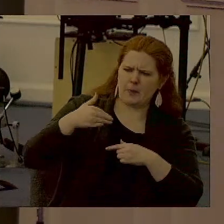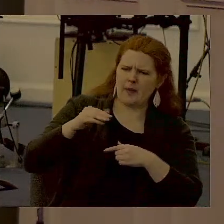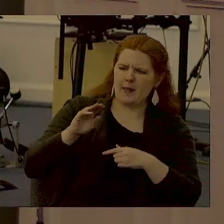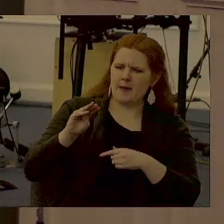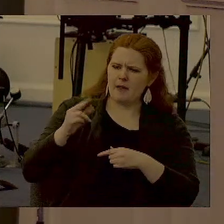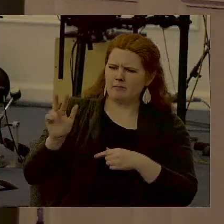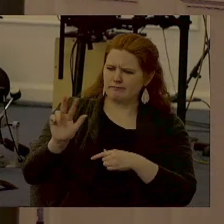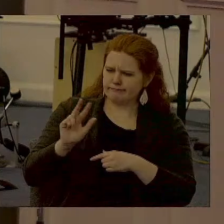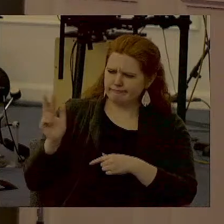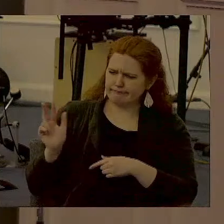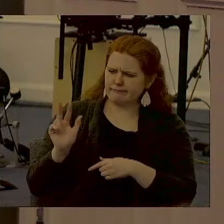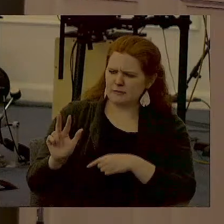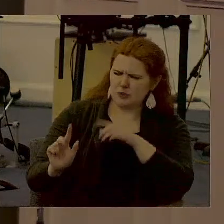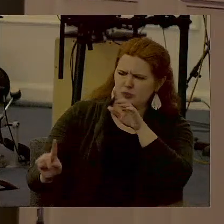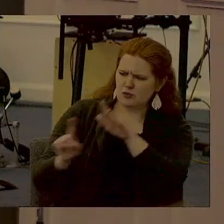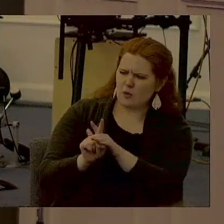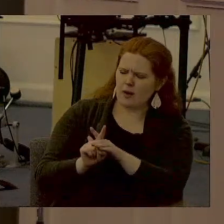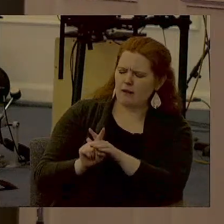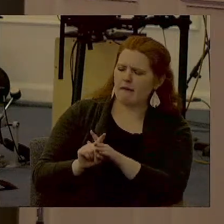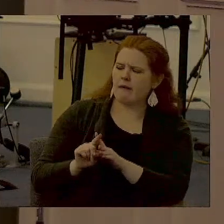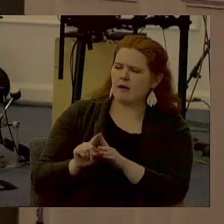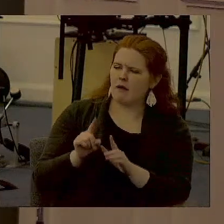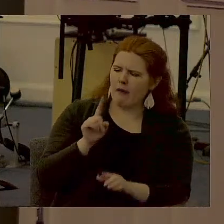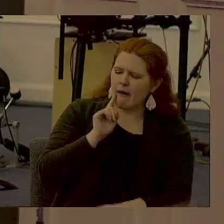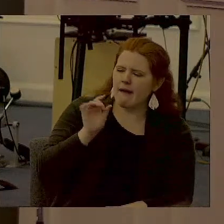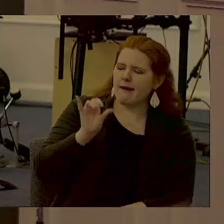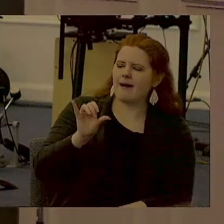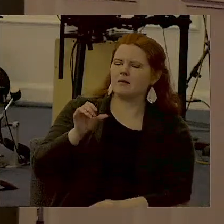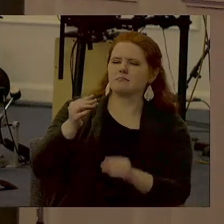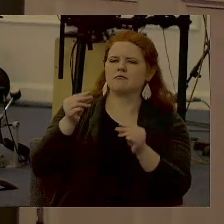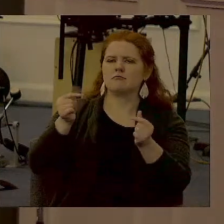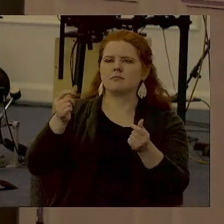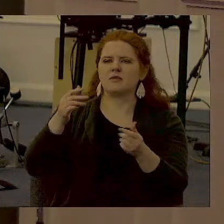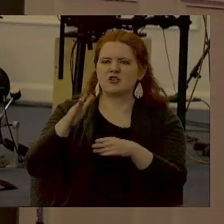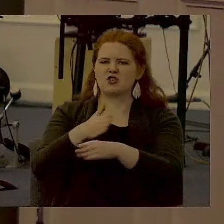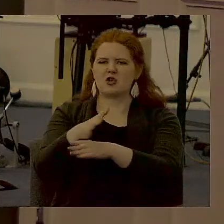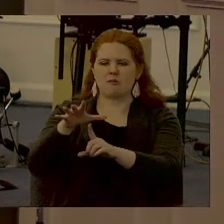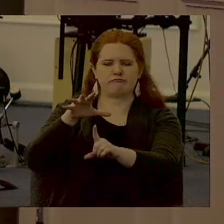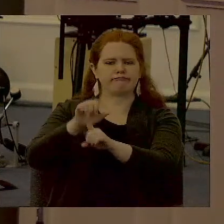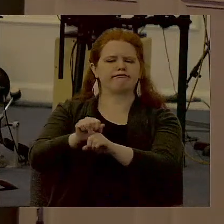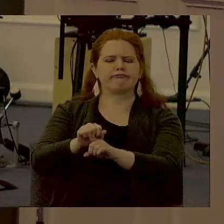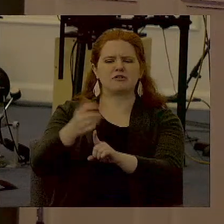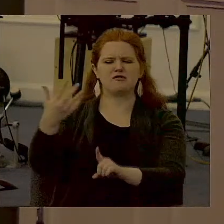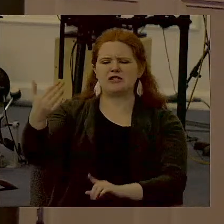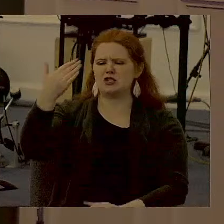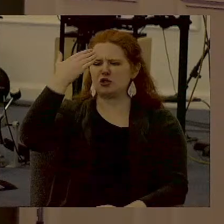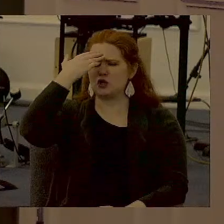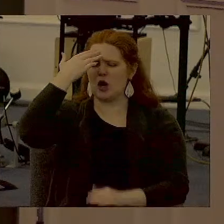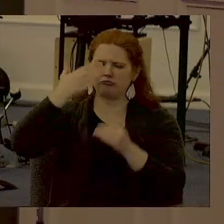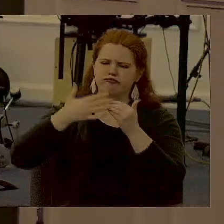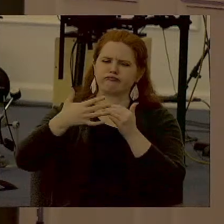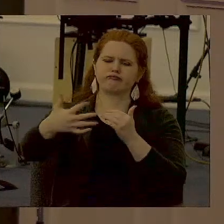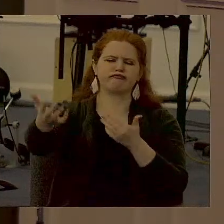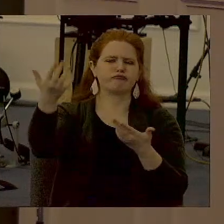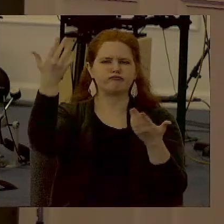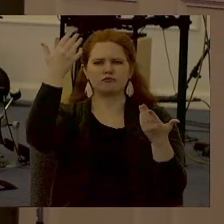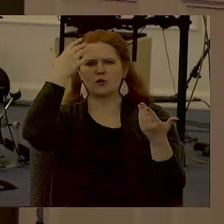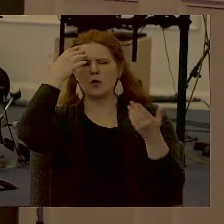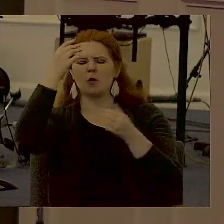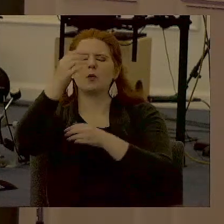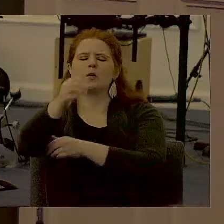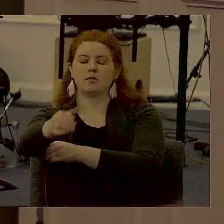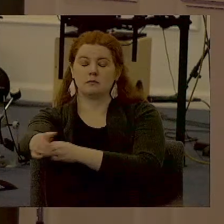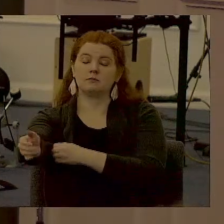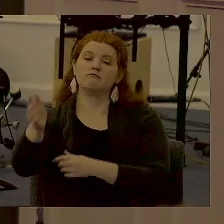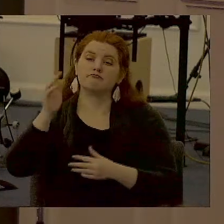showed up, these wise men showed up, you would be able to guess the song. You would know that in the